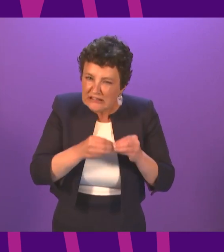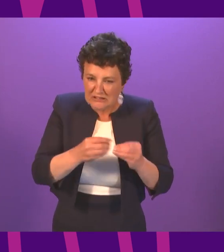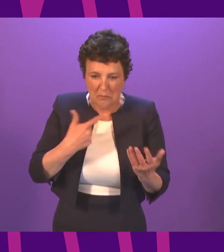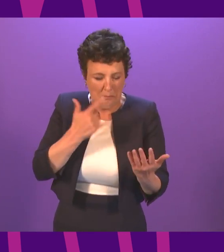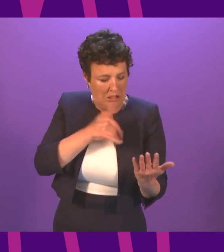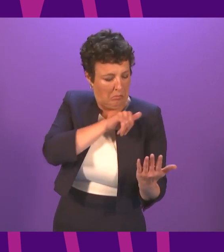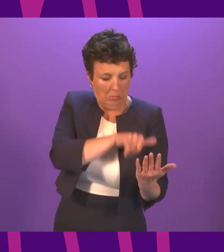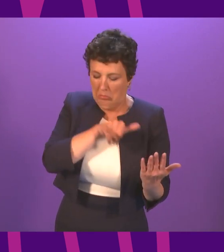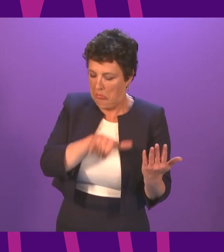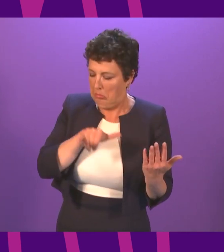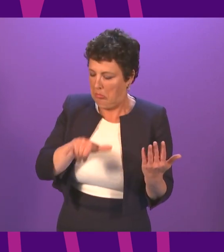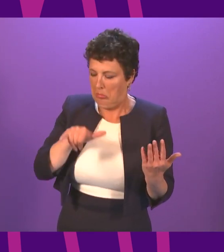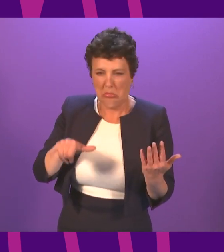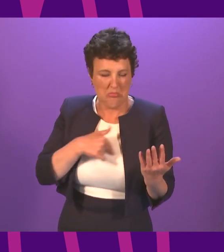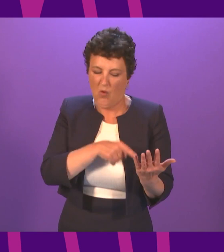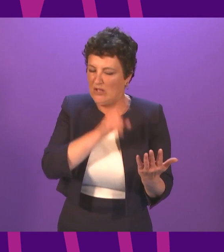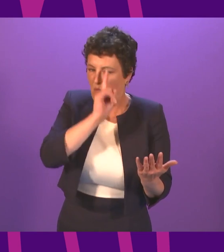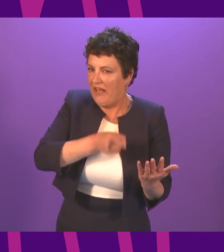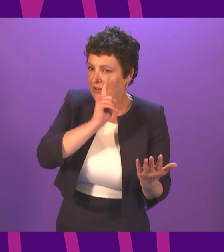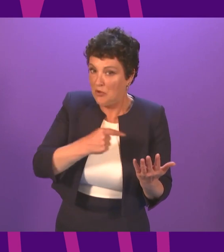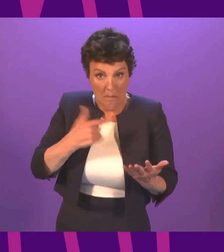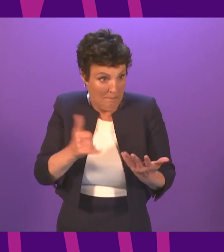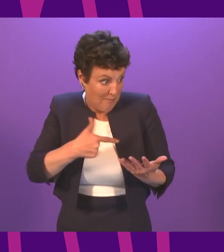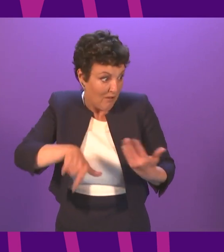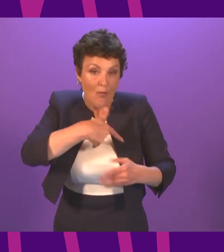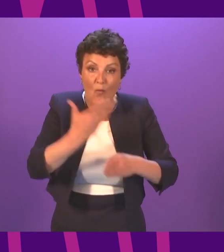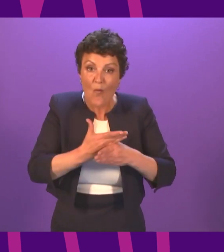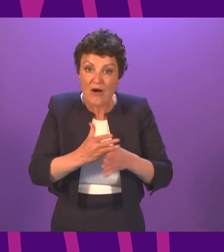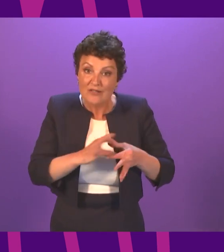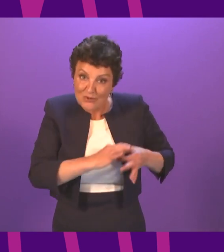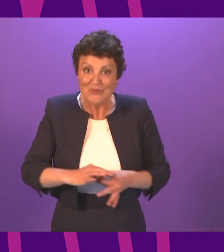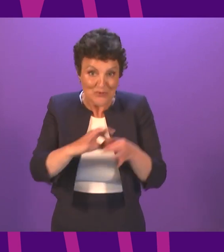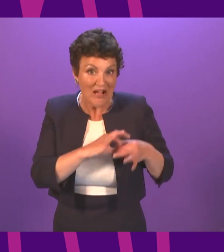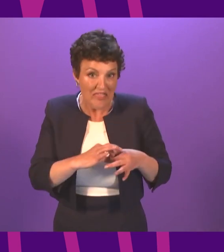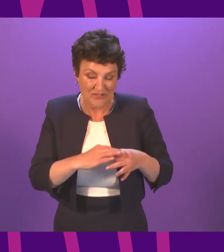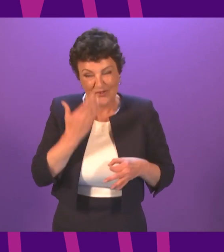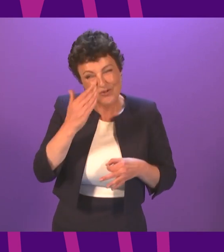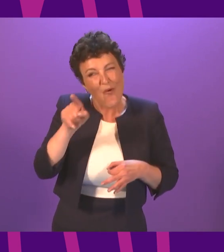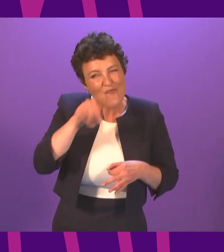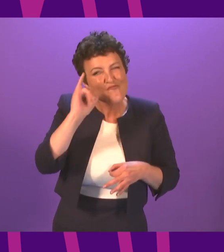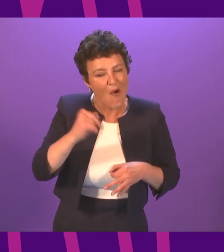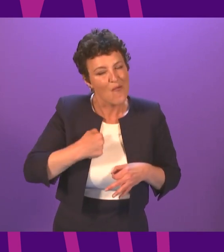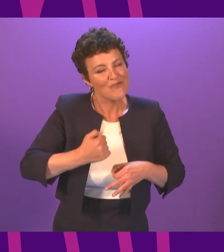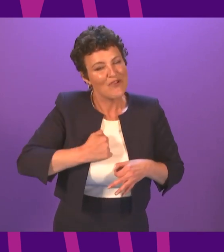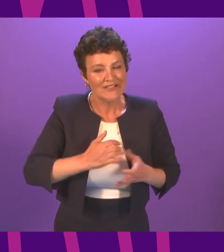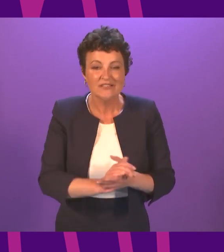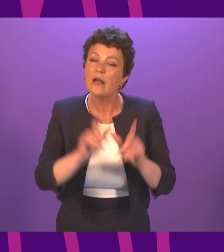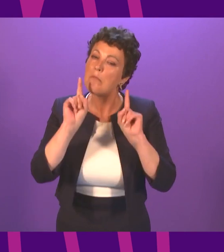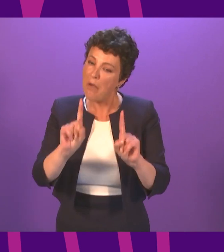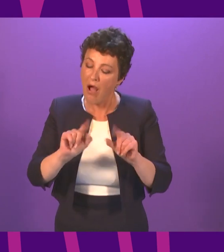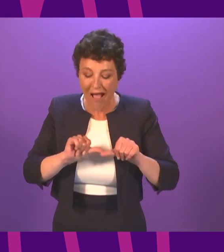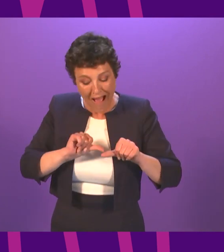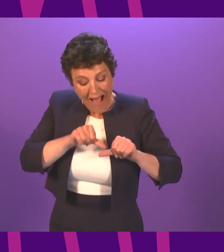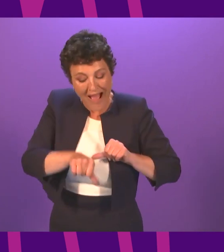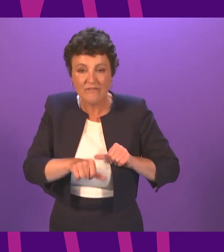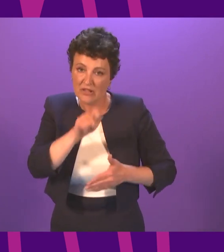together now, perhaps, to prove them wrong. Seriously, though, I have been heartened by my discussions across party lines since the election,